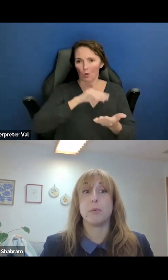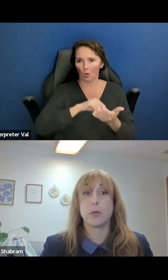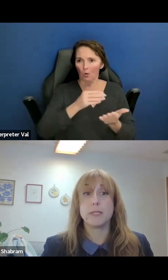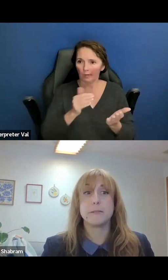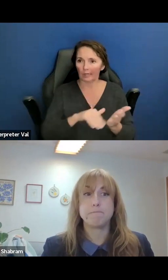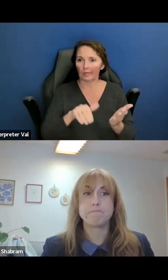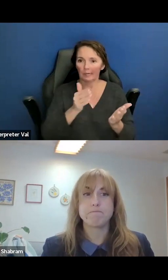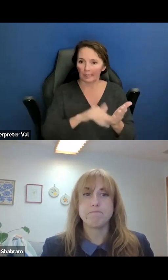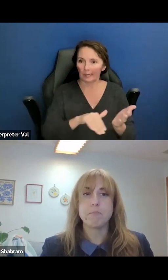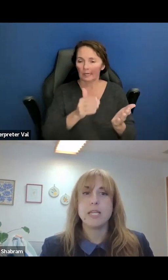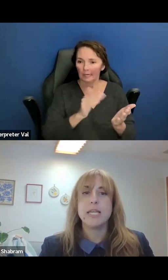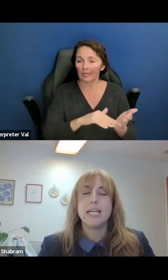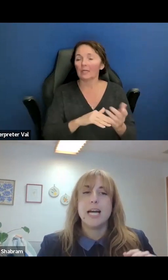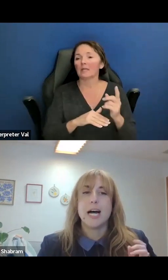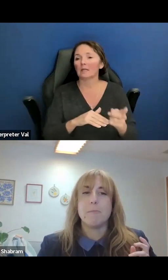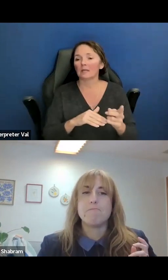really important.